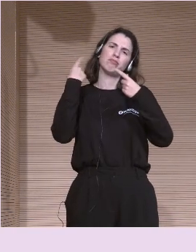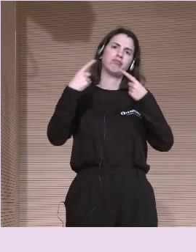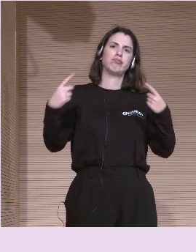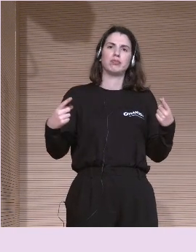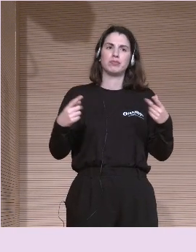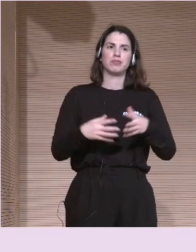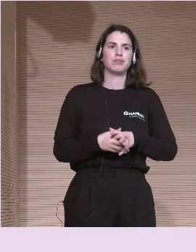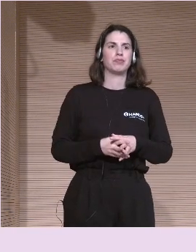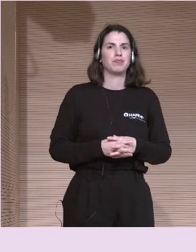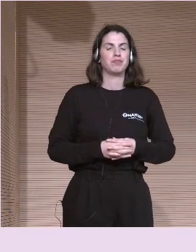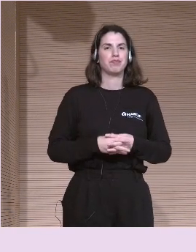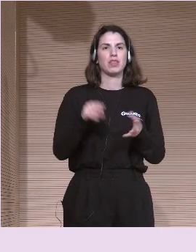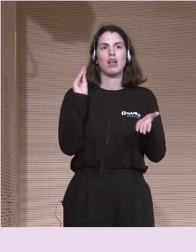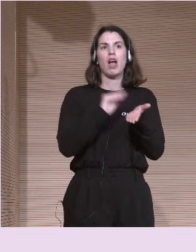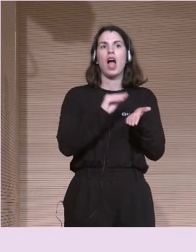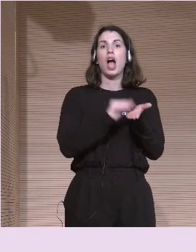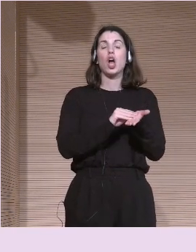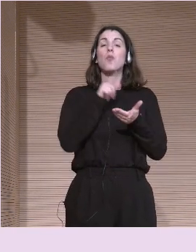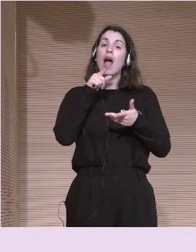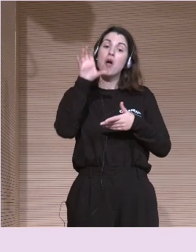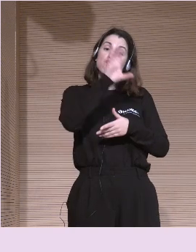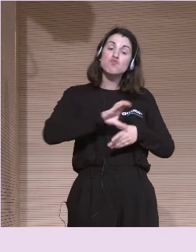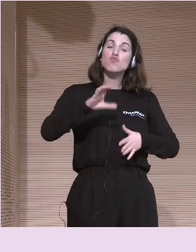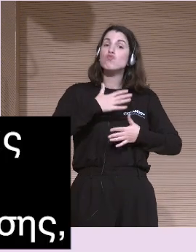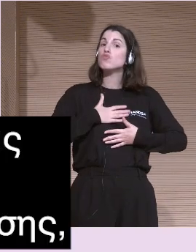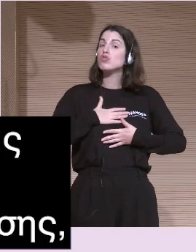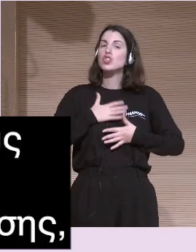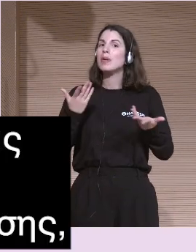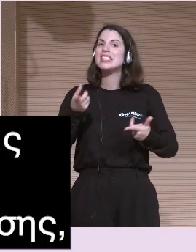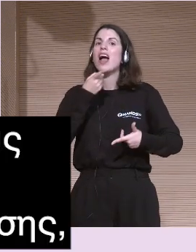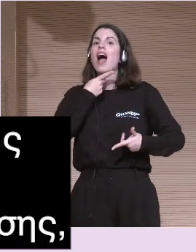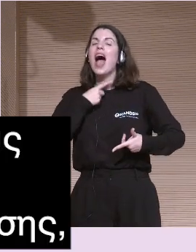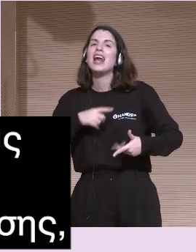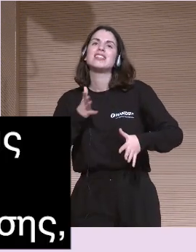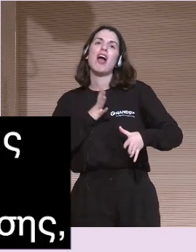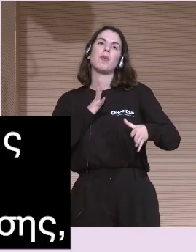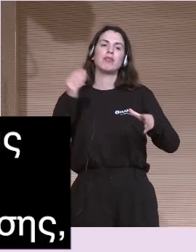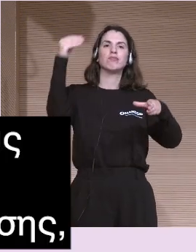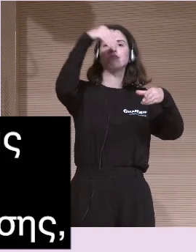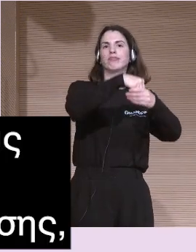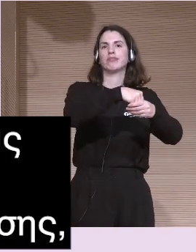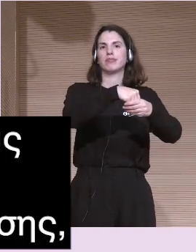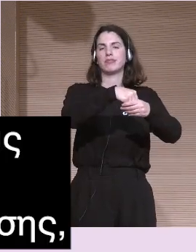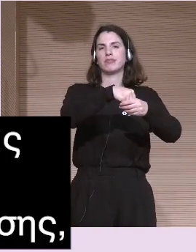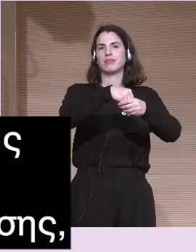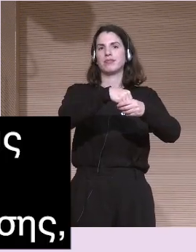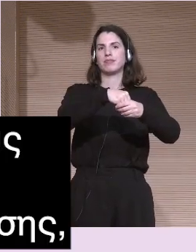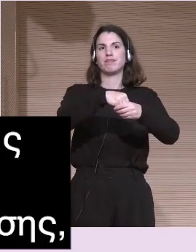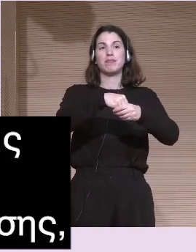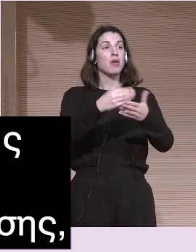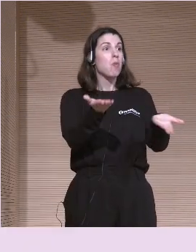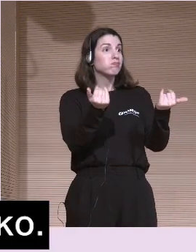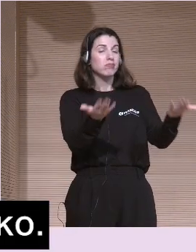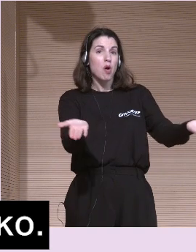very participatory museum, and we do this in all sorts of ways. One of which is to invite everybody, because we say everyone has a